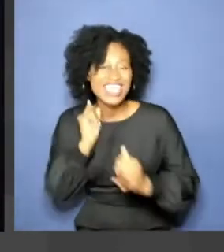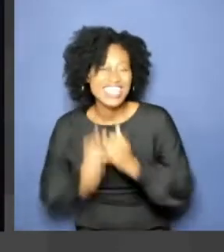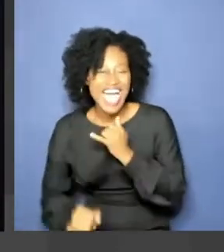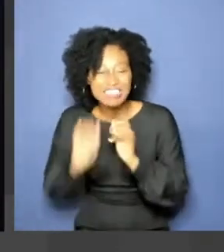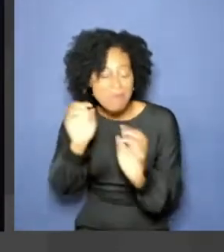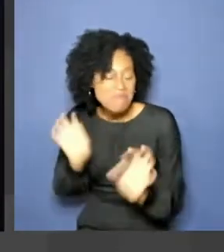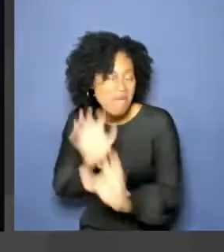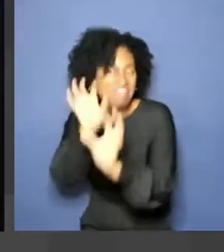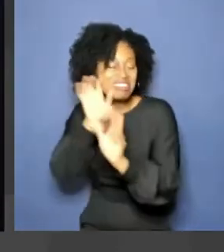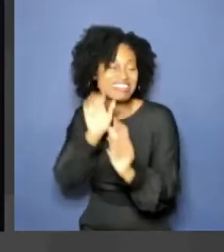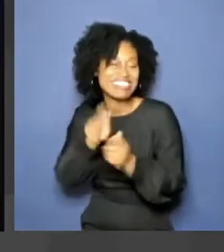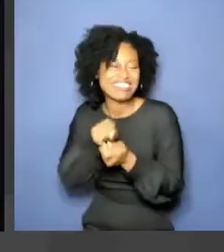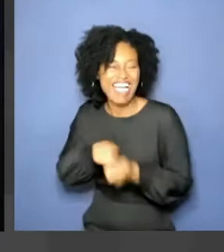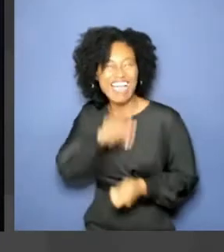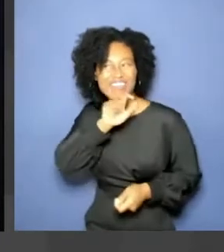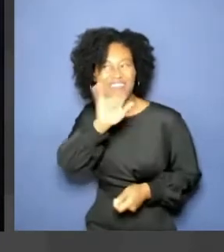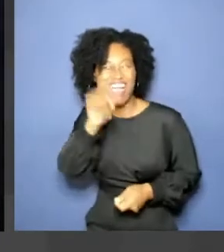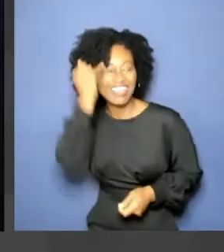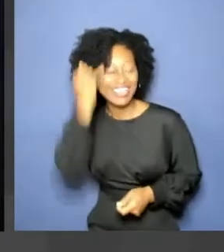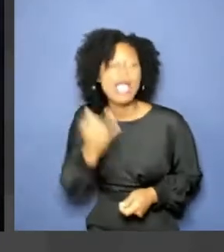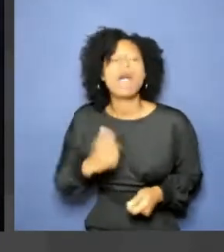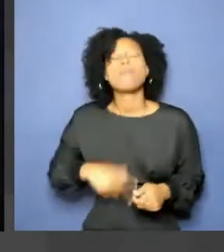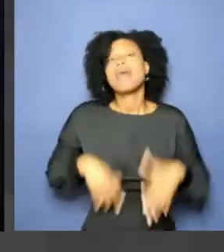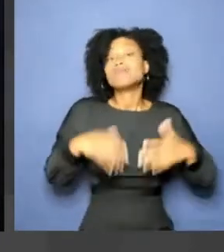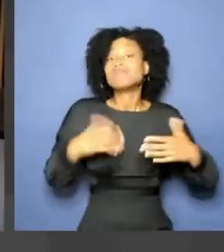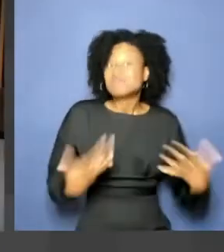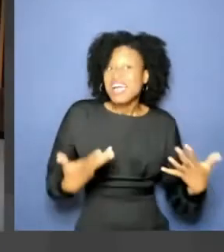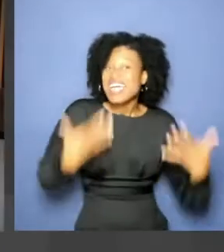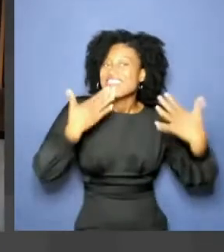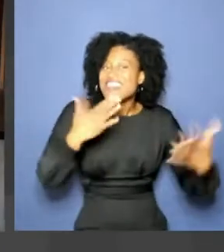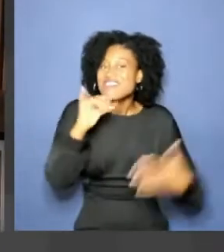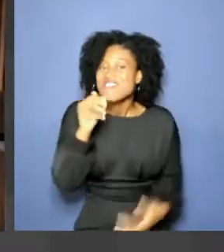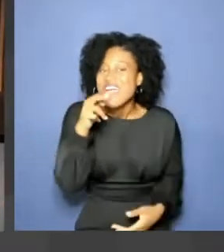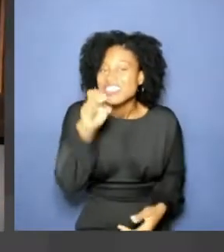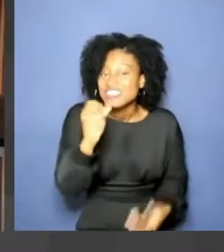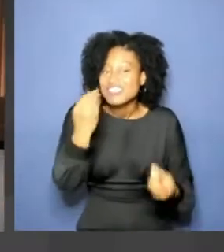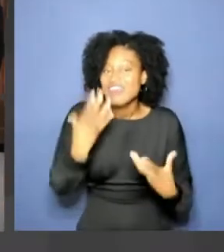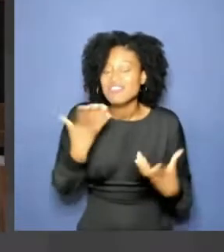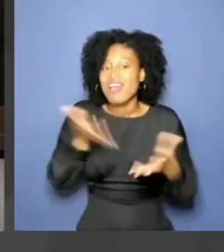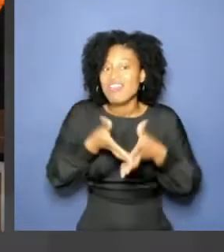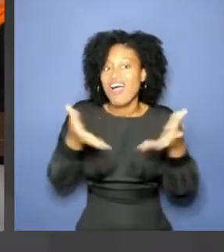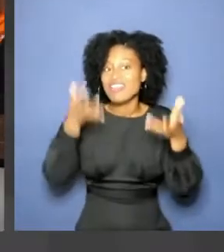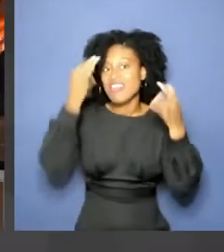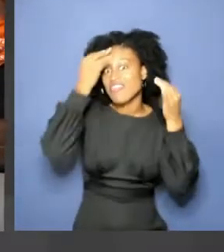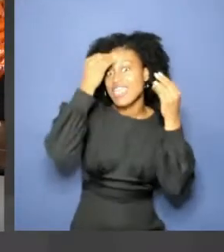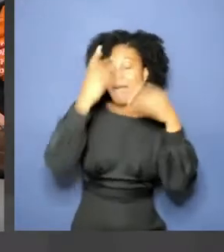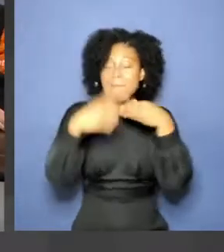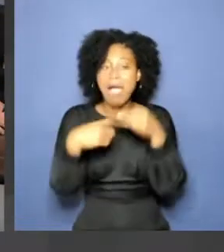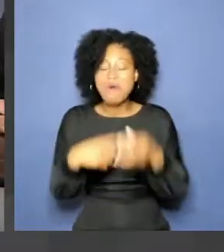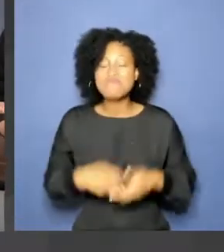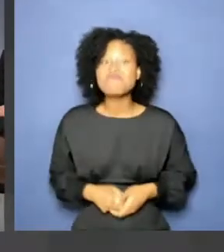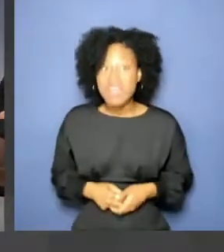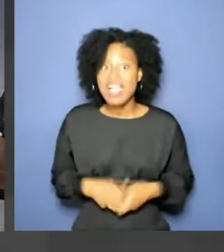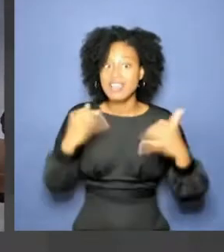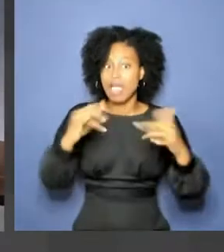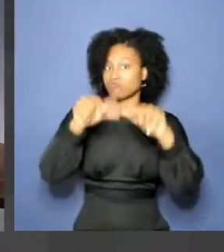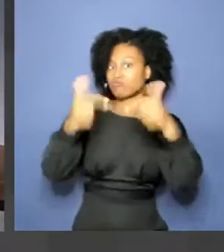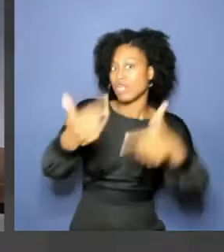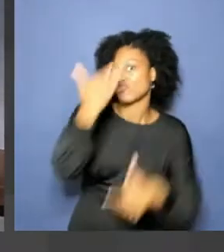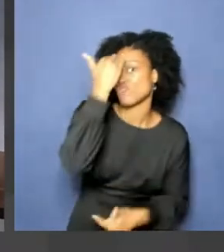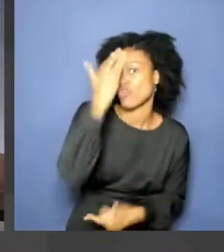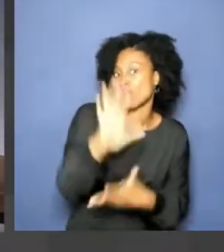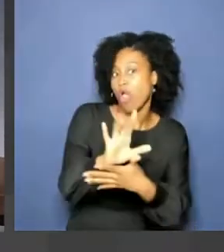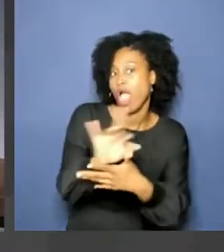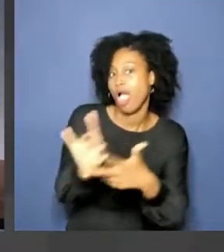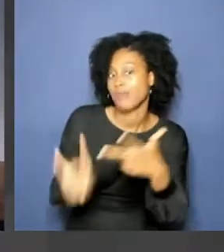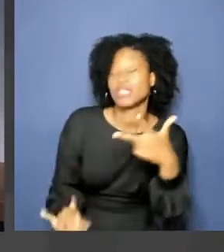thanks, Jens. You've given everyone a lot to think about. All right, now you know what your options are. And if you